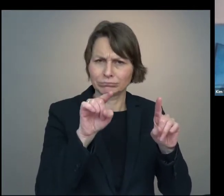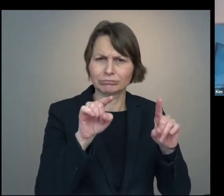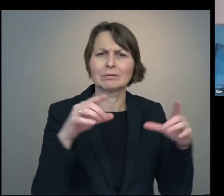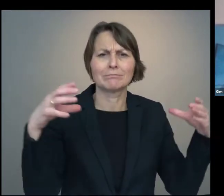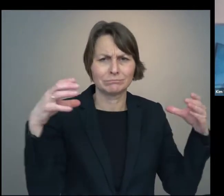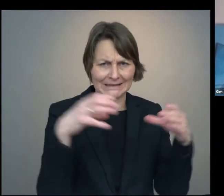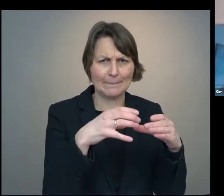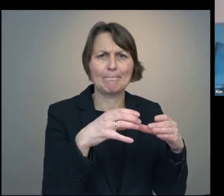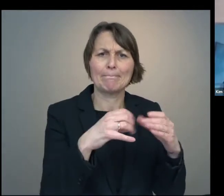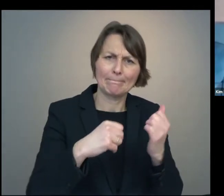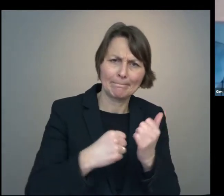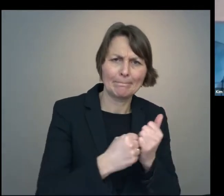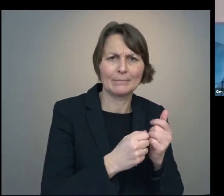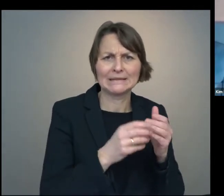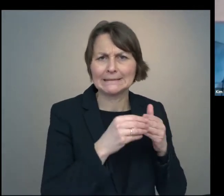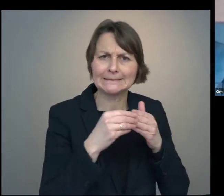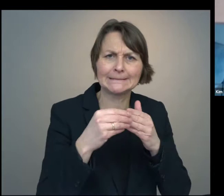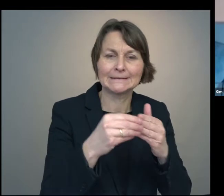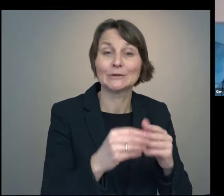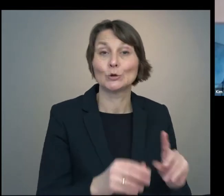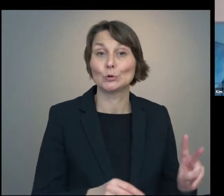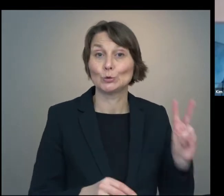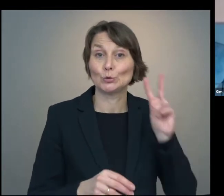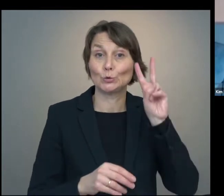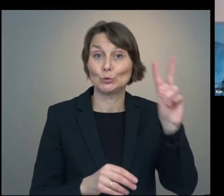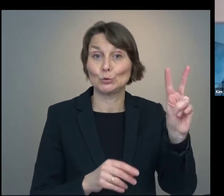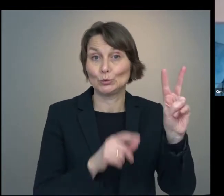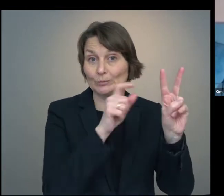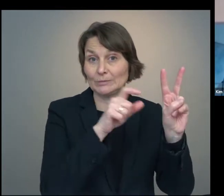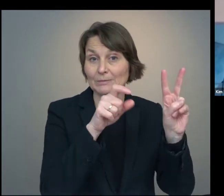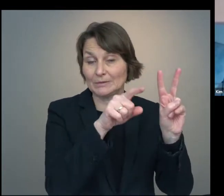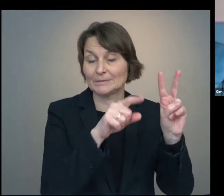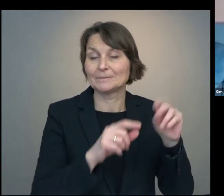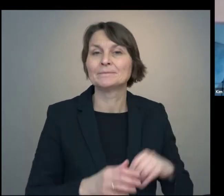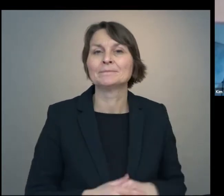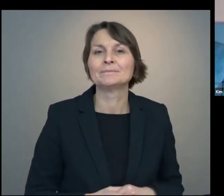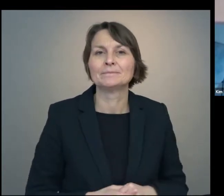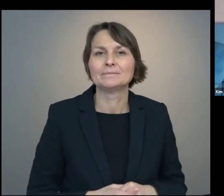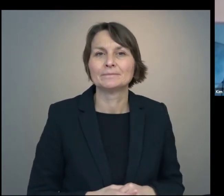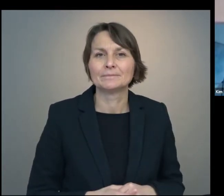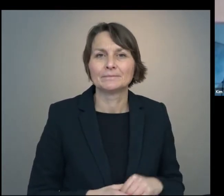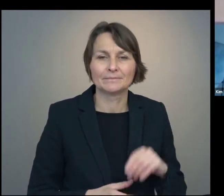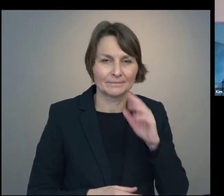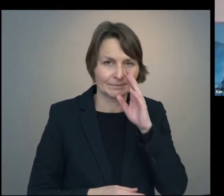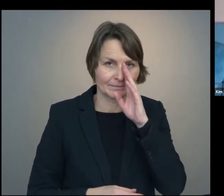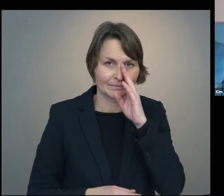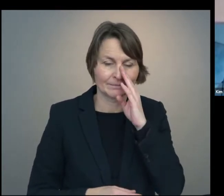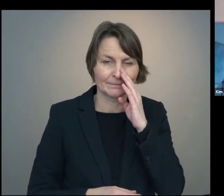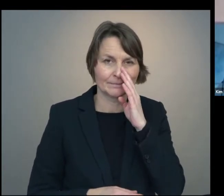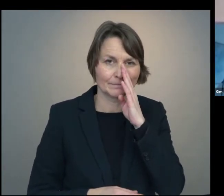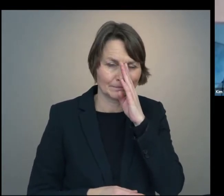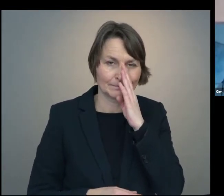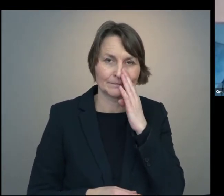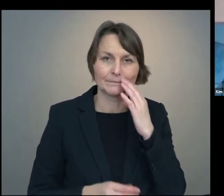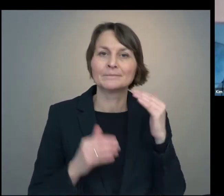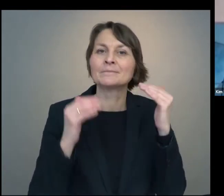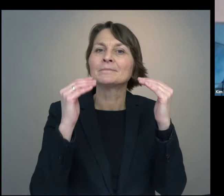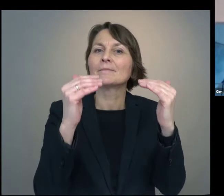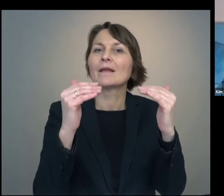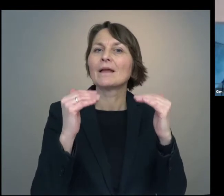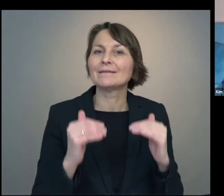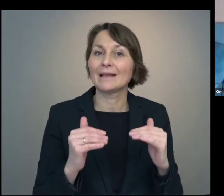our cloud feature team, which is currently, I think, 2 people, if I'm not remembering wrong. We have